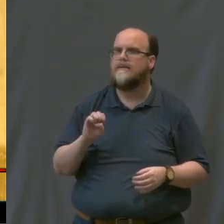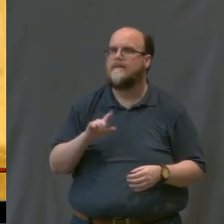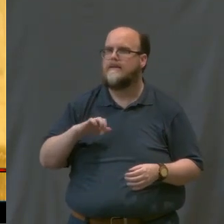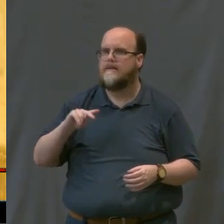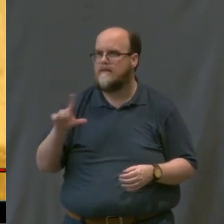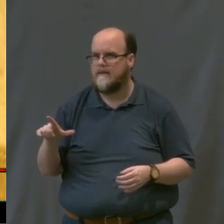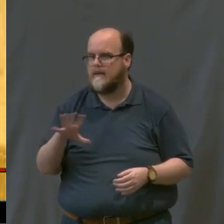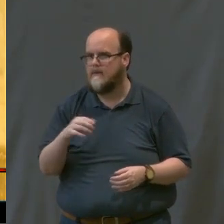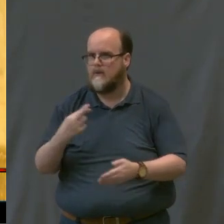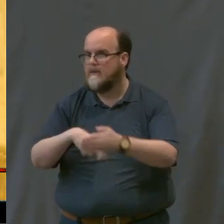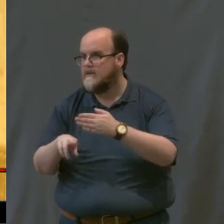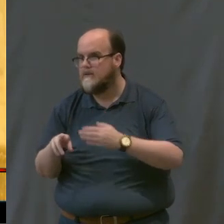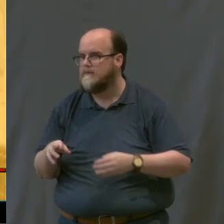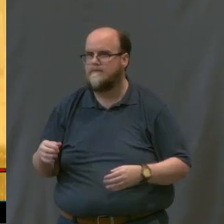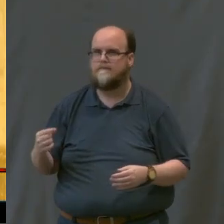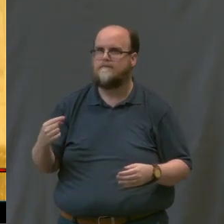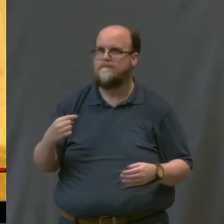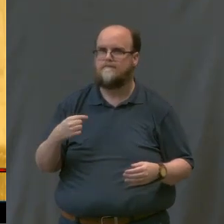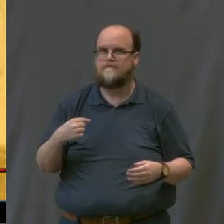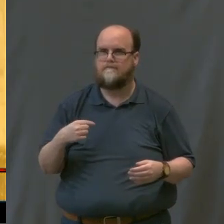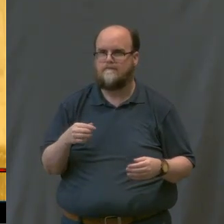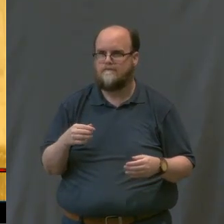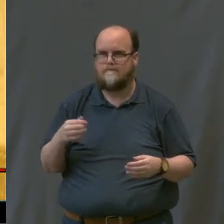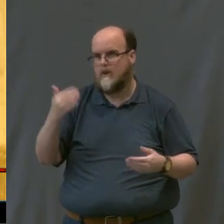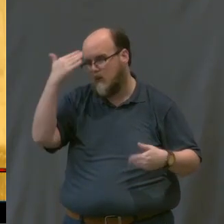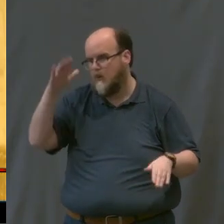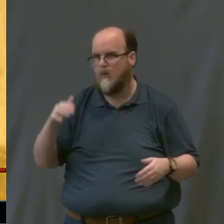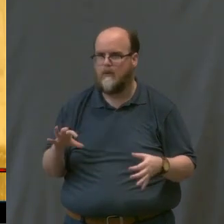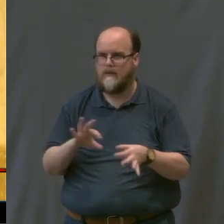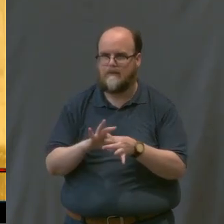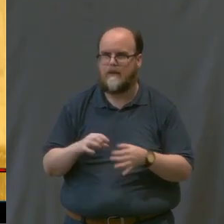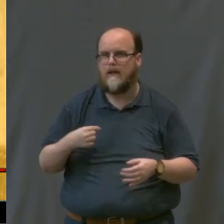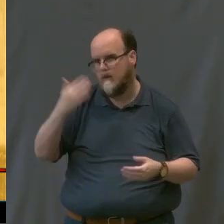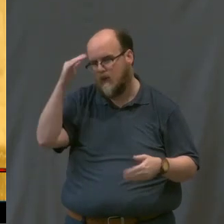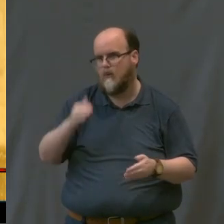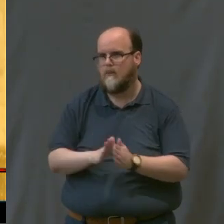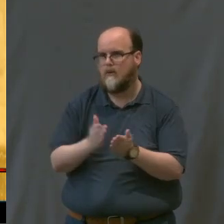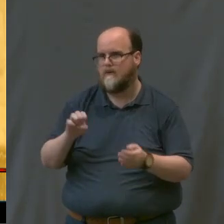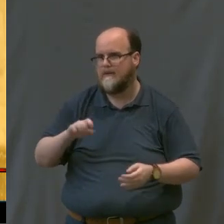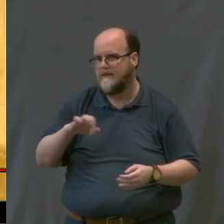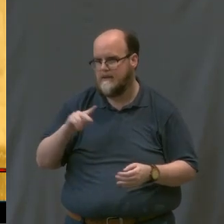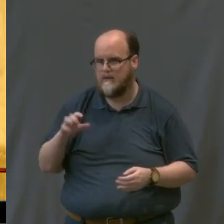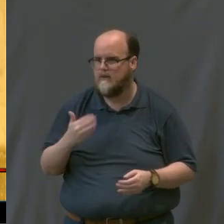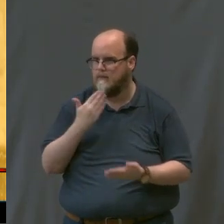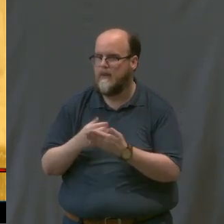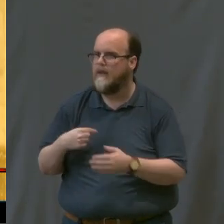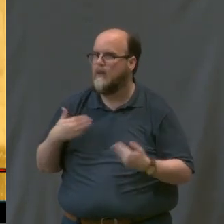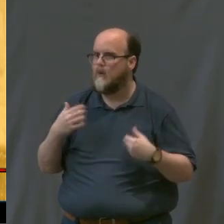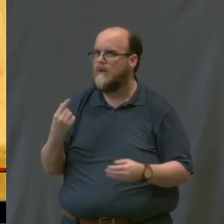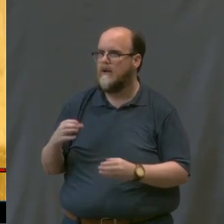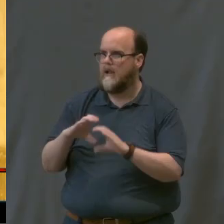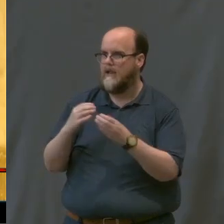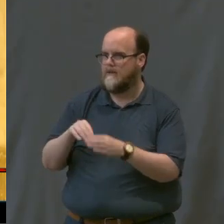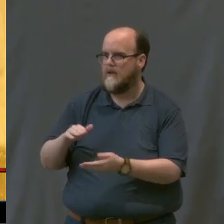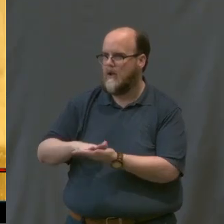and Revelation? I don't know. I do not know the book of Ezekiel. I have had one class in